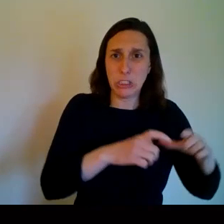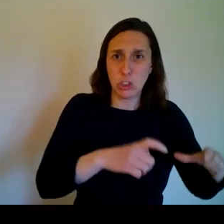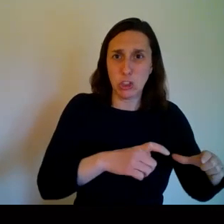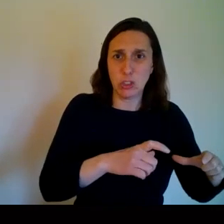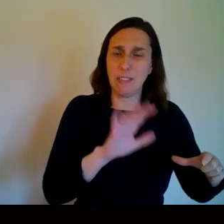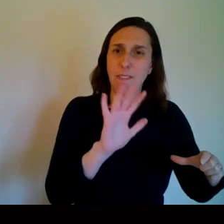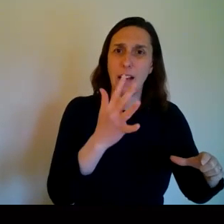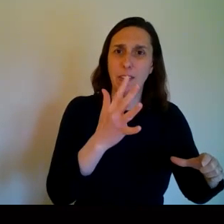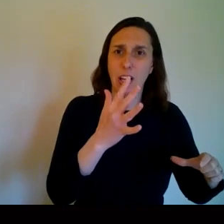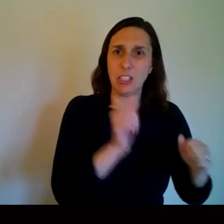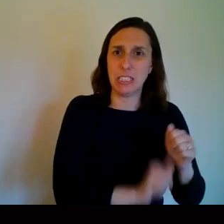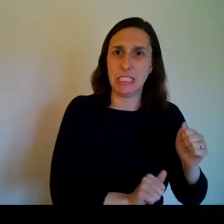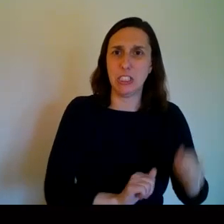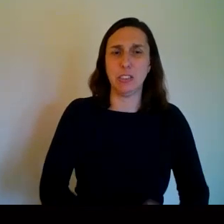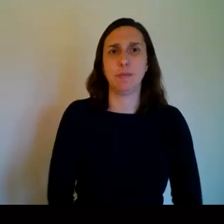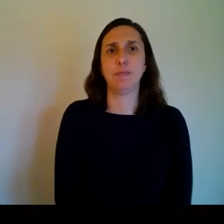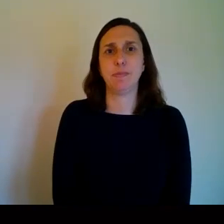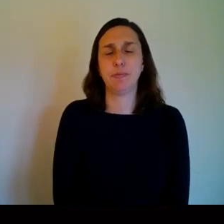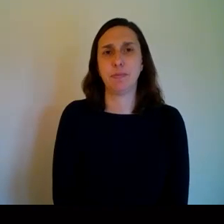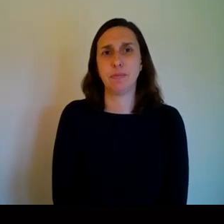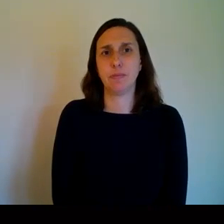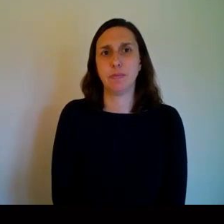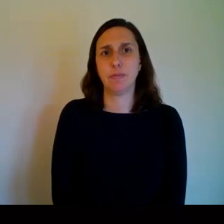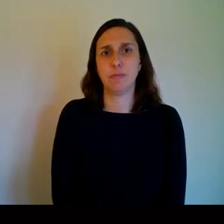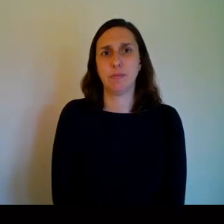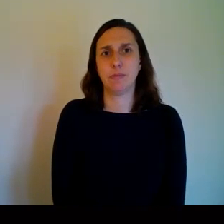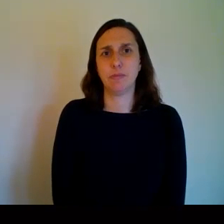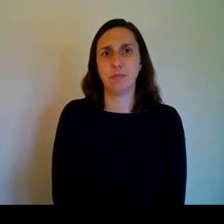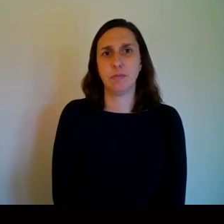cost per album